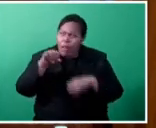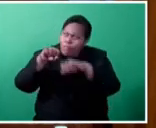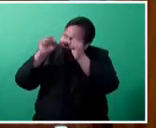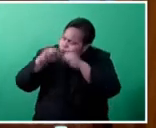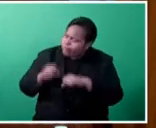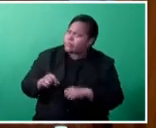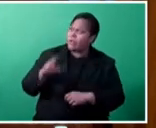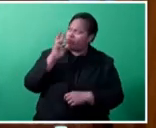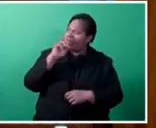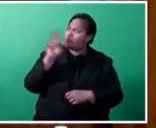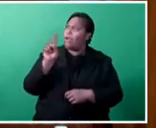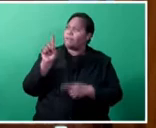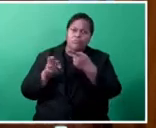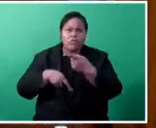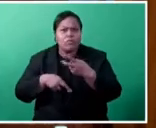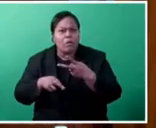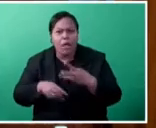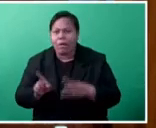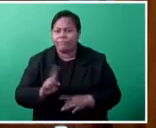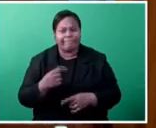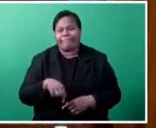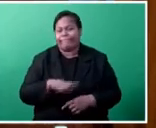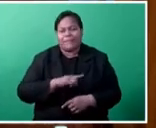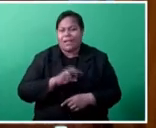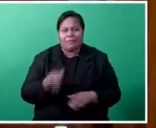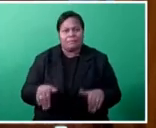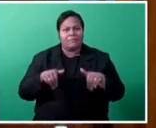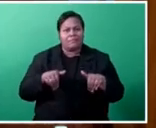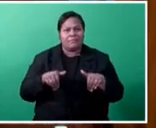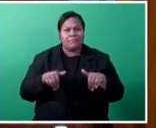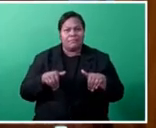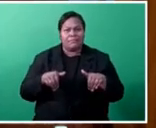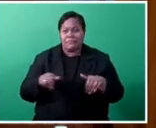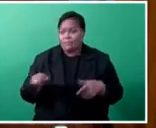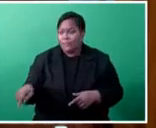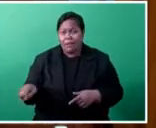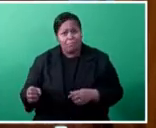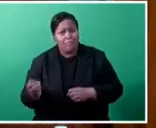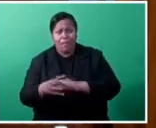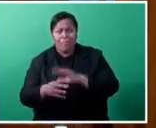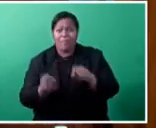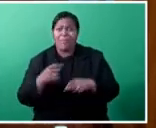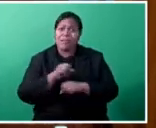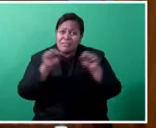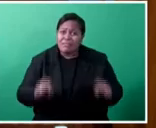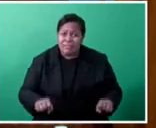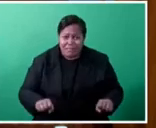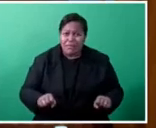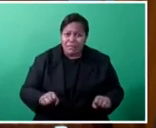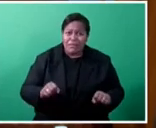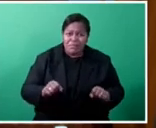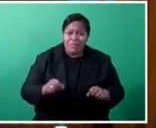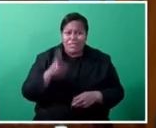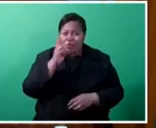light of what Honorable Nawekula was saying, it is totally incorrect for him to say that the system is designed to eradicate E-Tokes from the system. It's wrong. He should in